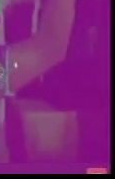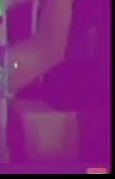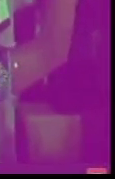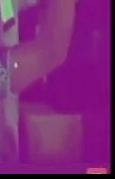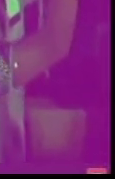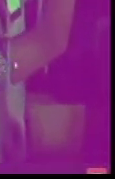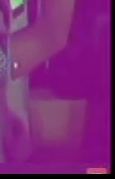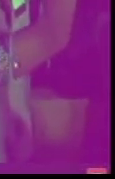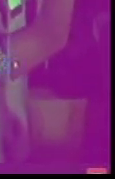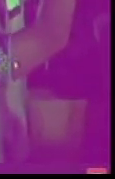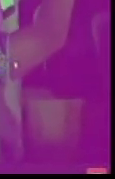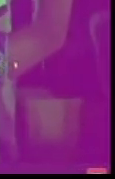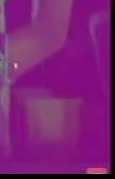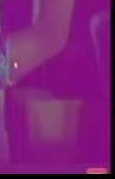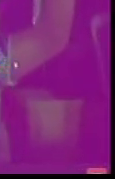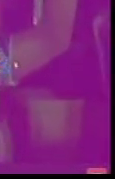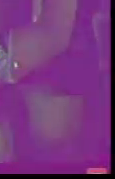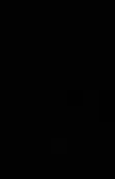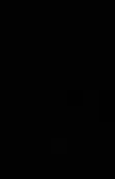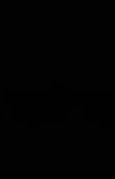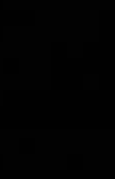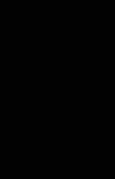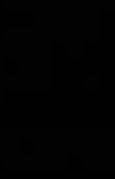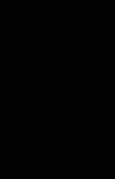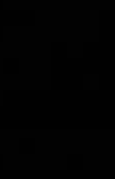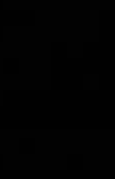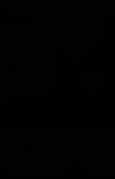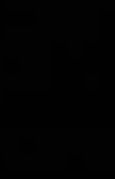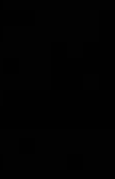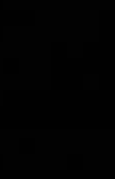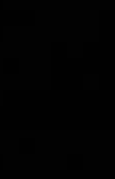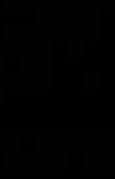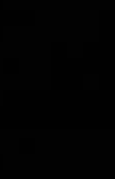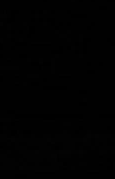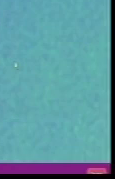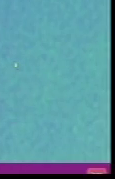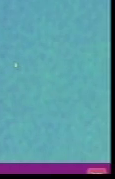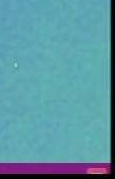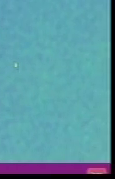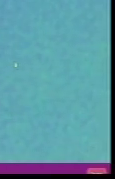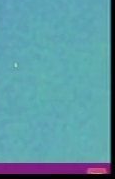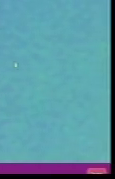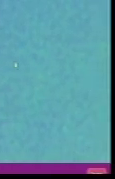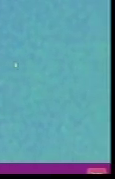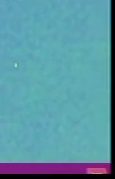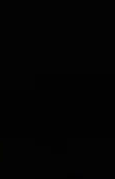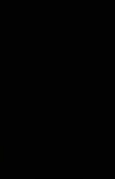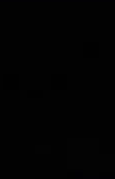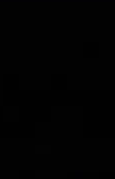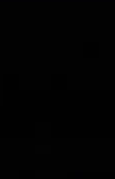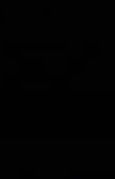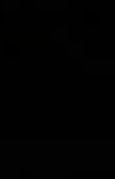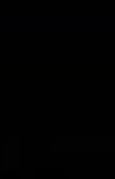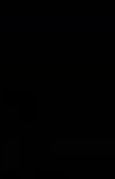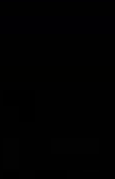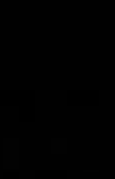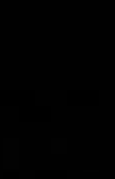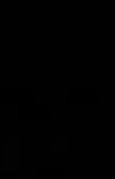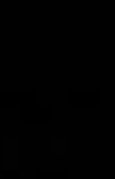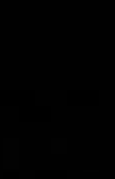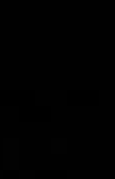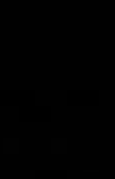brethren and all people joining us online, get ready. Something will